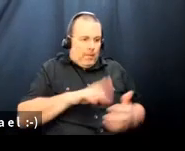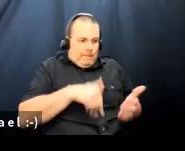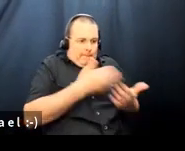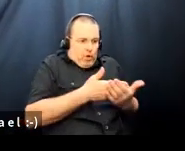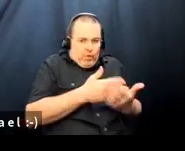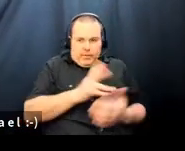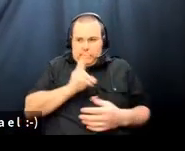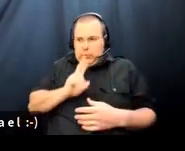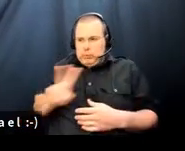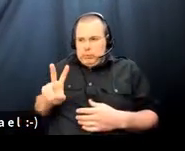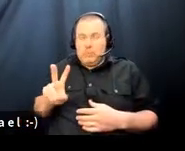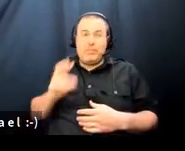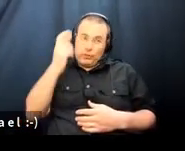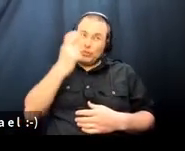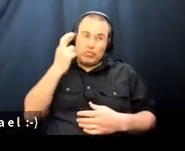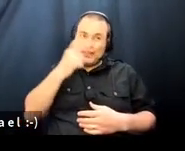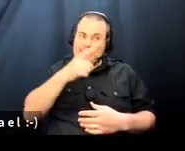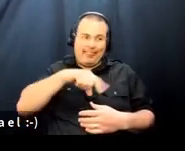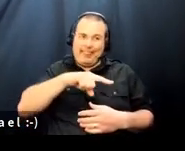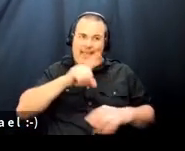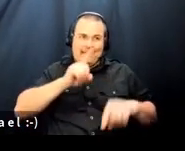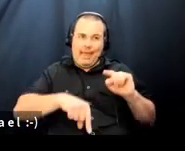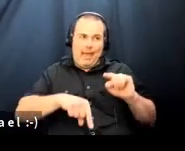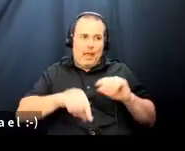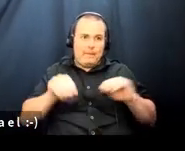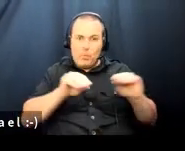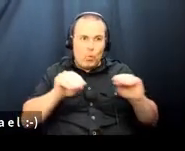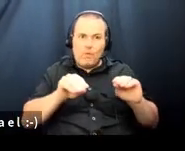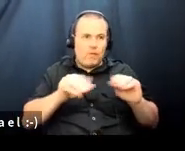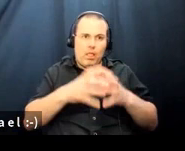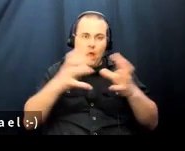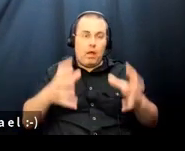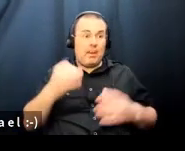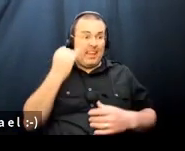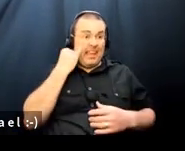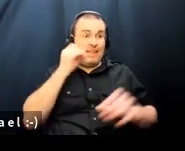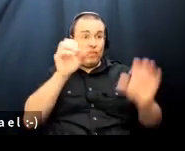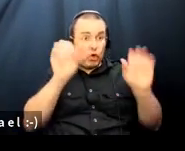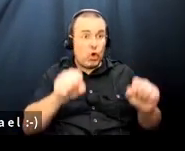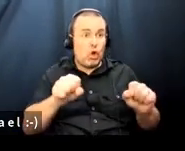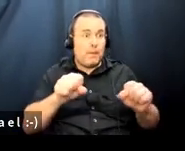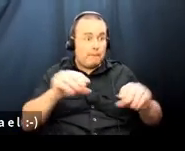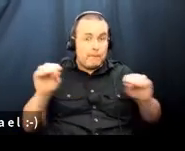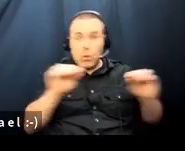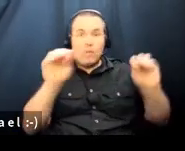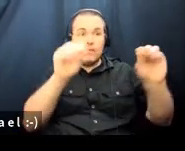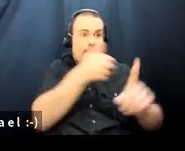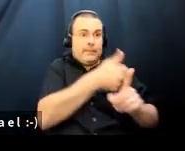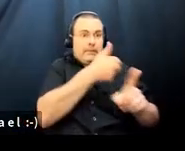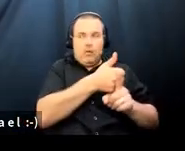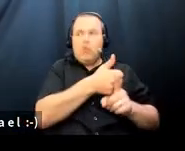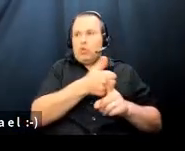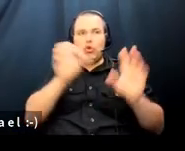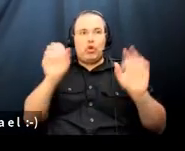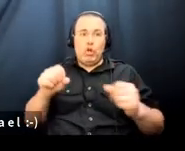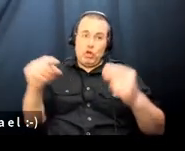they can't move a lot, because they're thrill seekers. If they could move, they would hurt themselves.